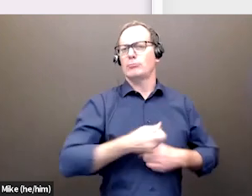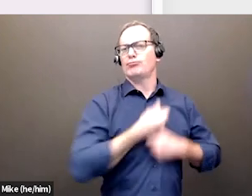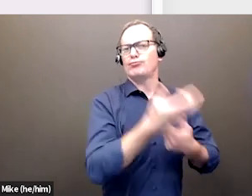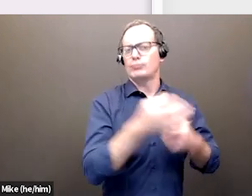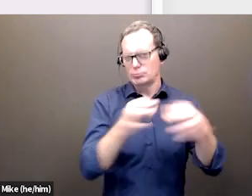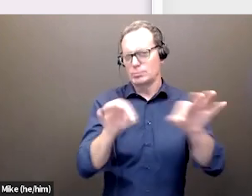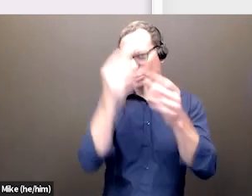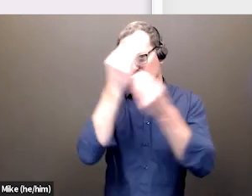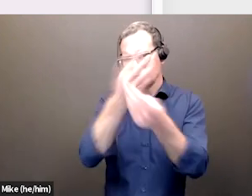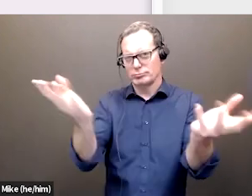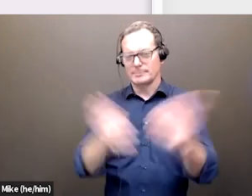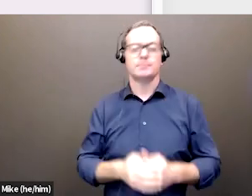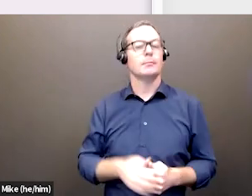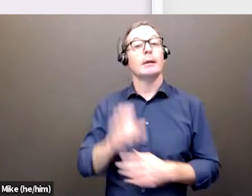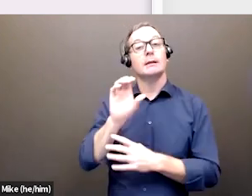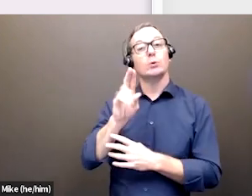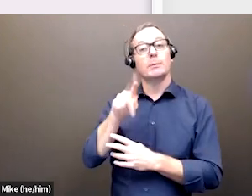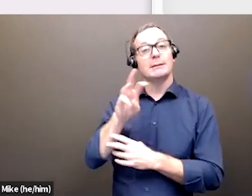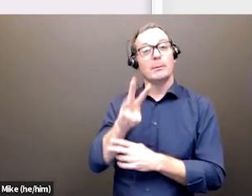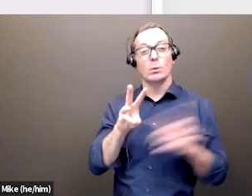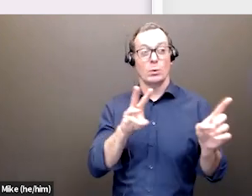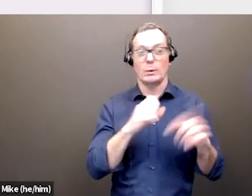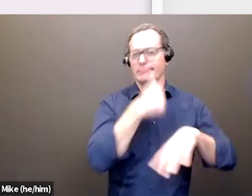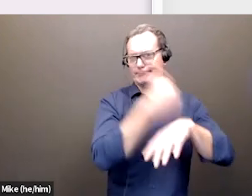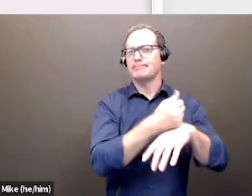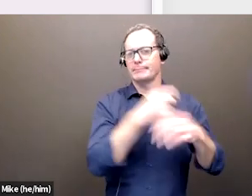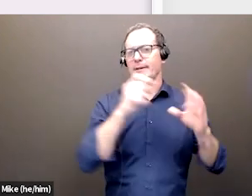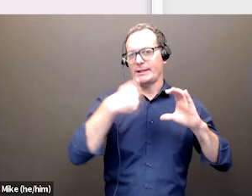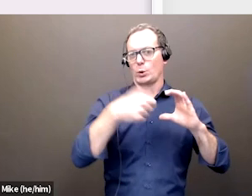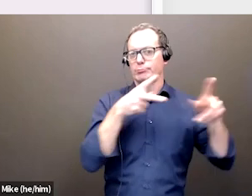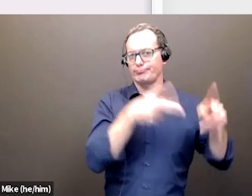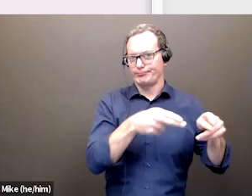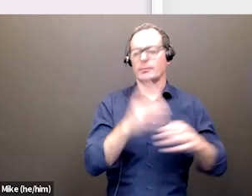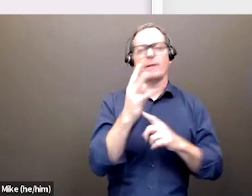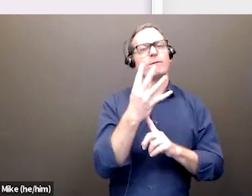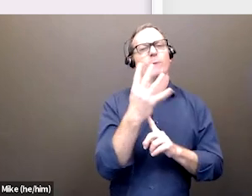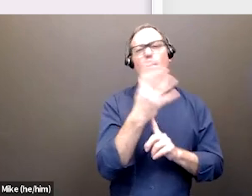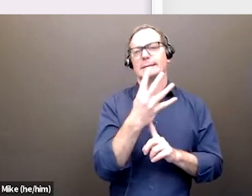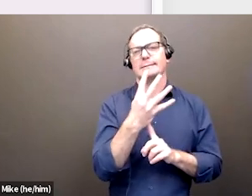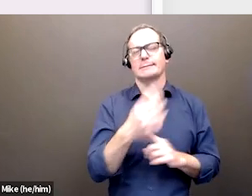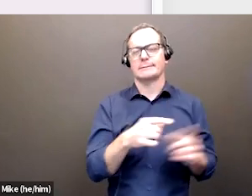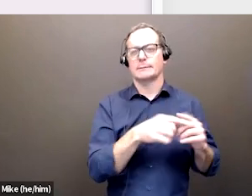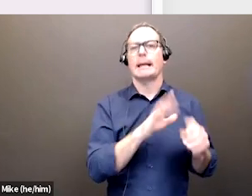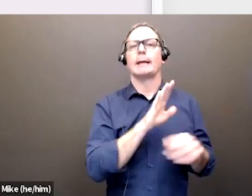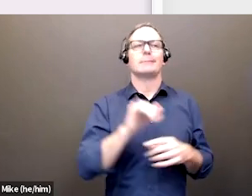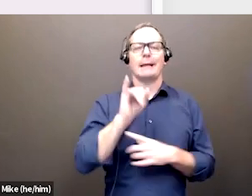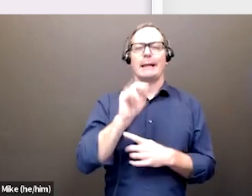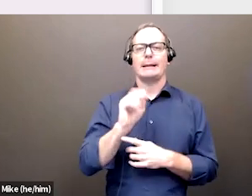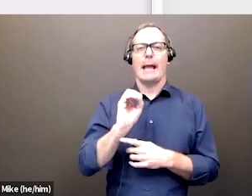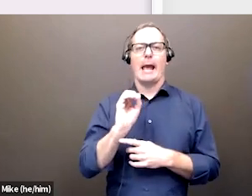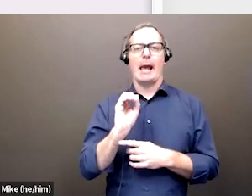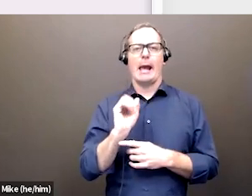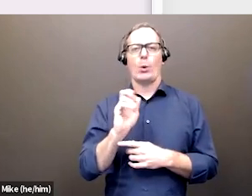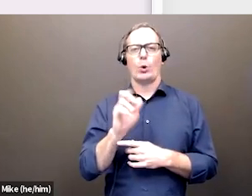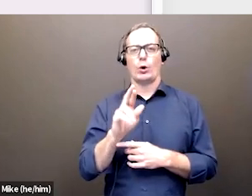CUPW produced a short 4-minute video called In Our Own Words, and it allowed members to speak to